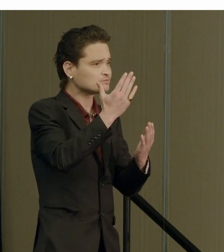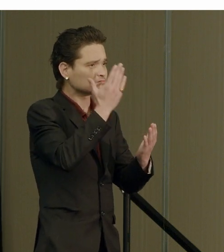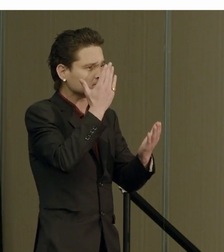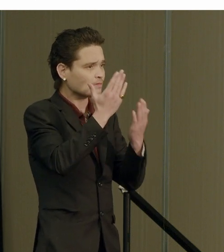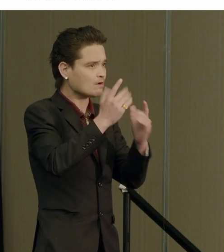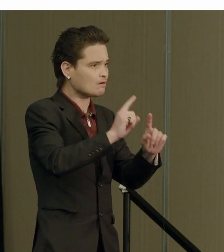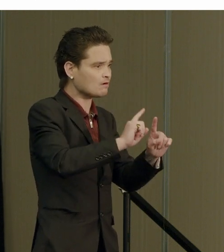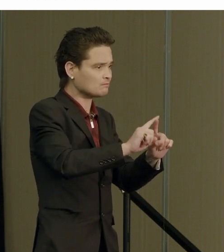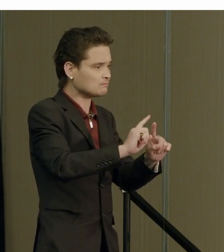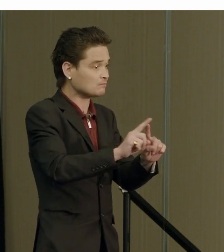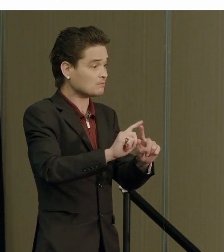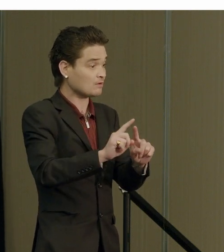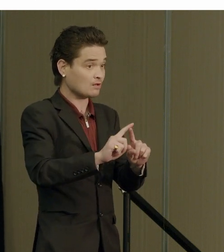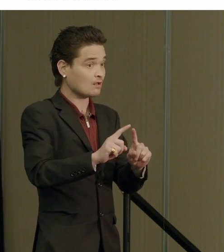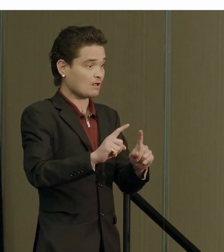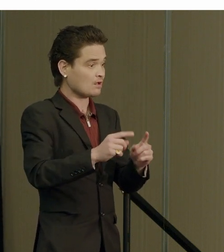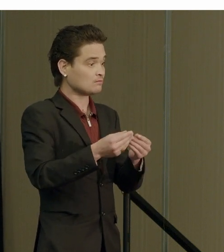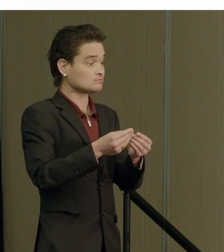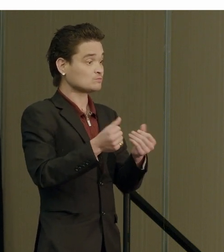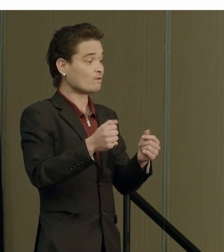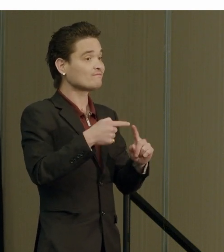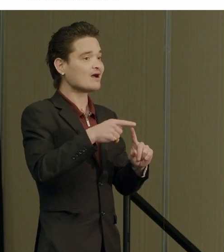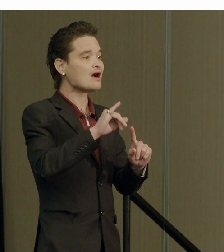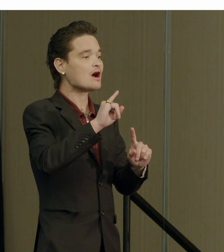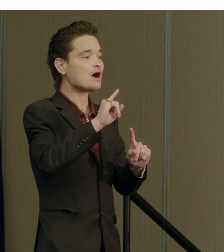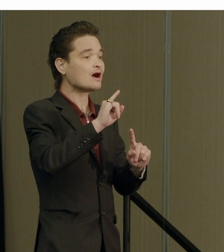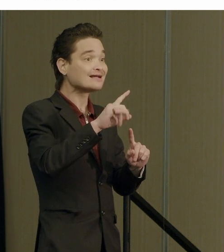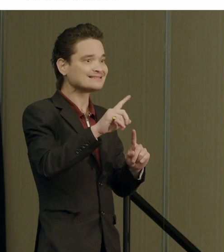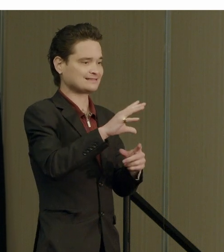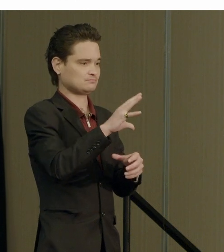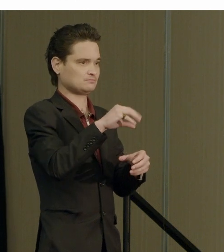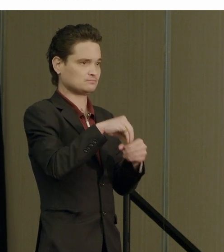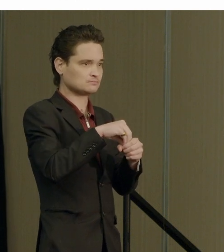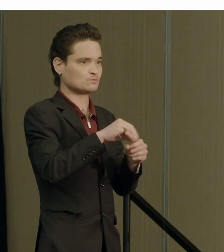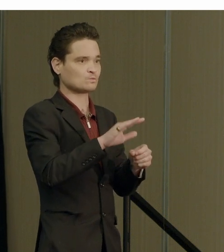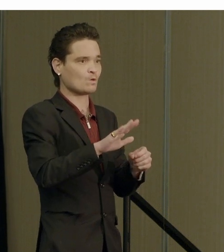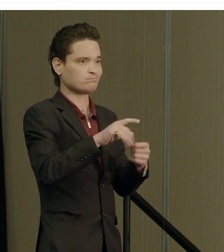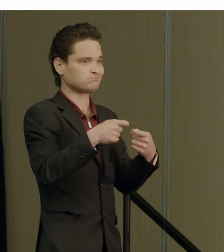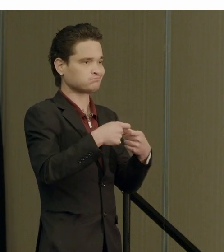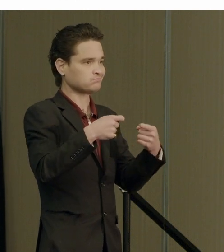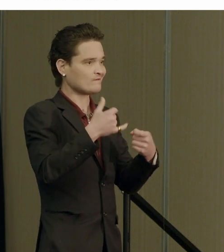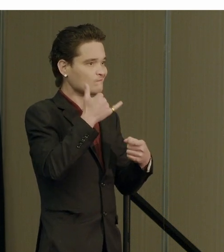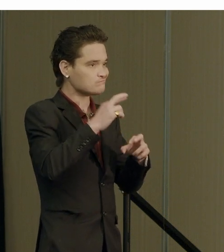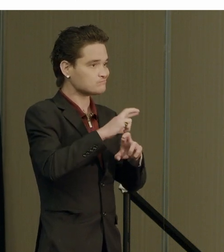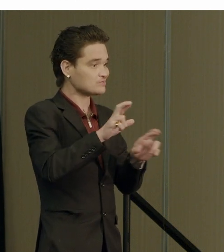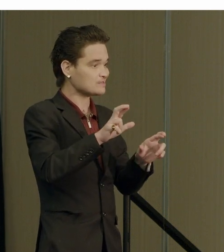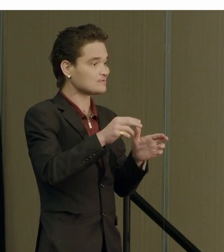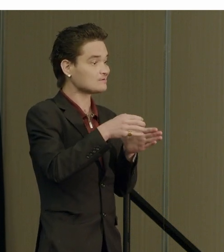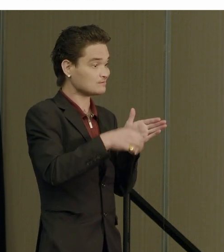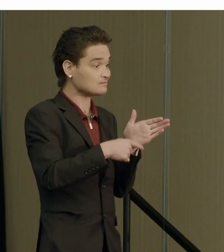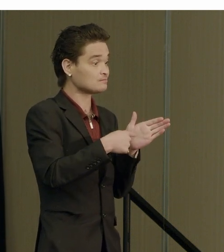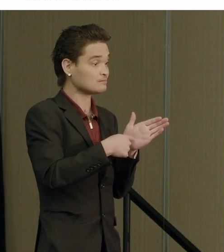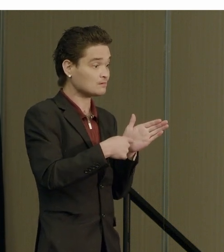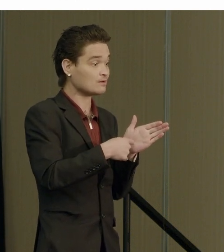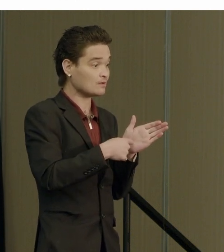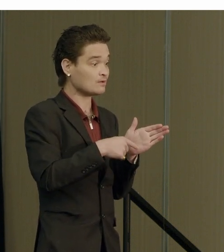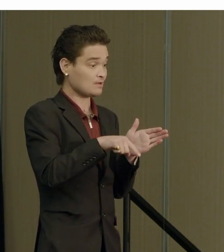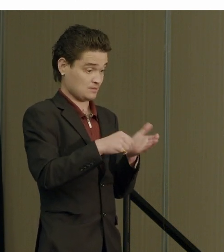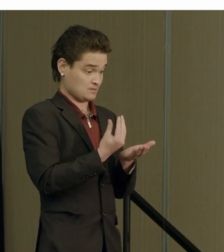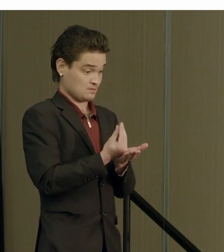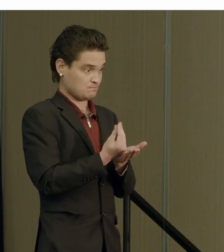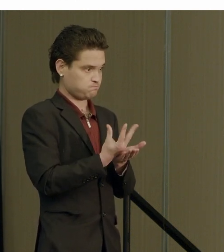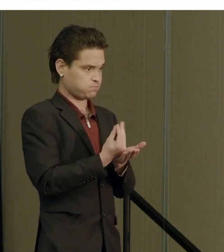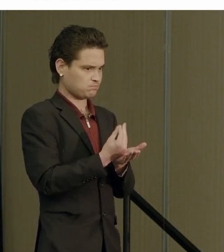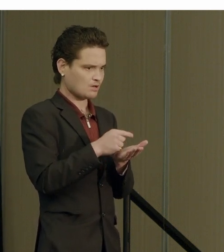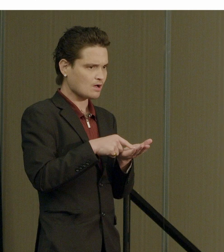wallet. Screen reader users can now receive verbal directions on how to position their phone camera to